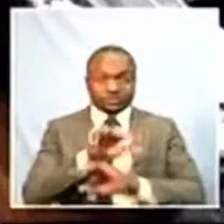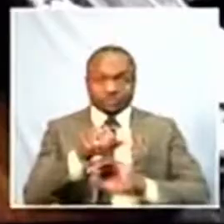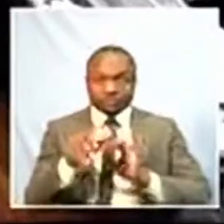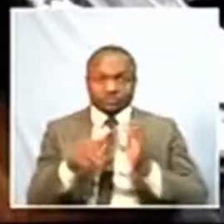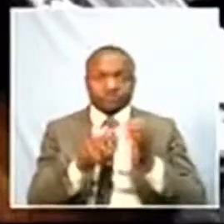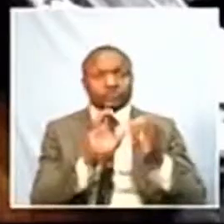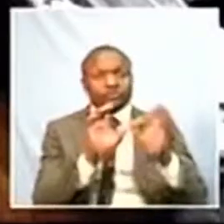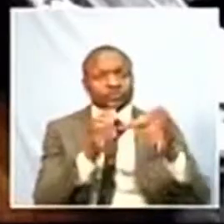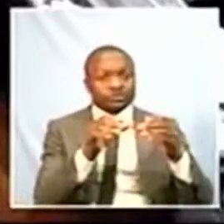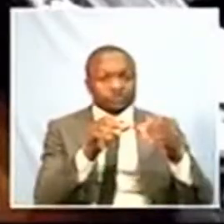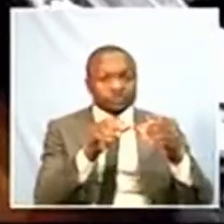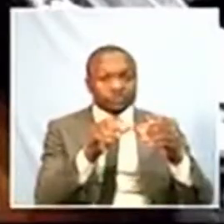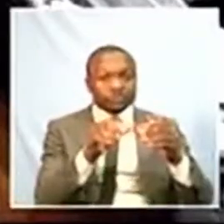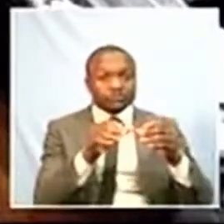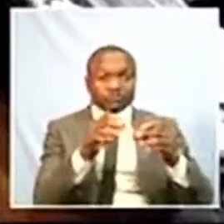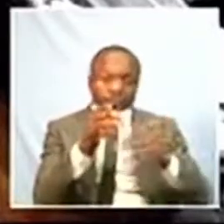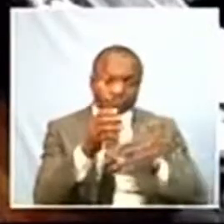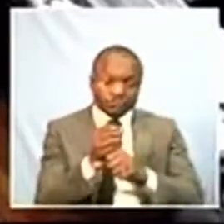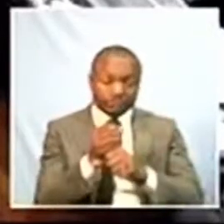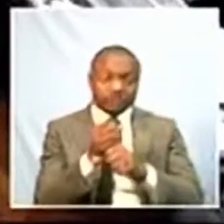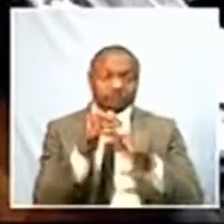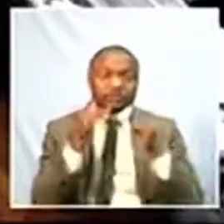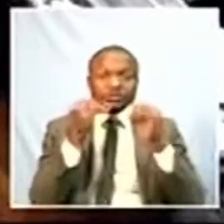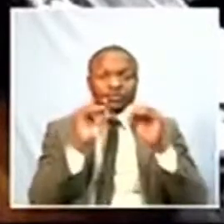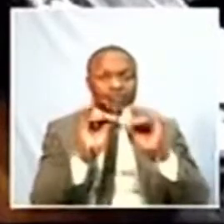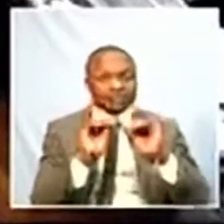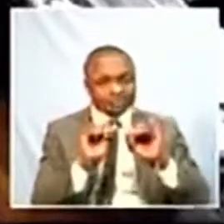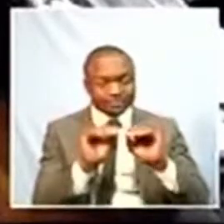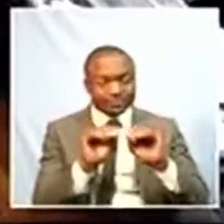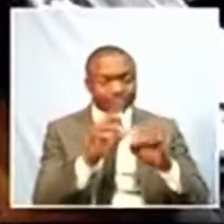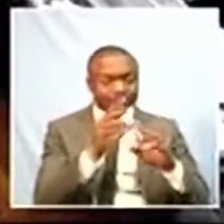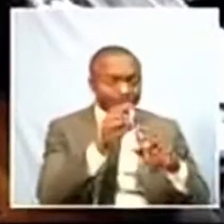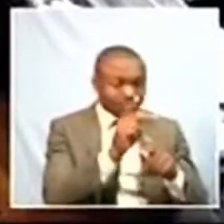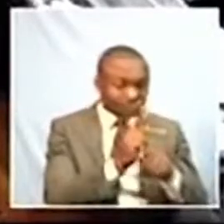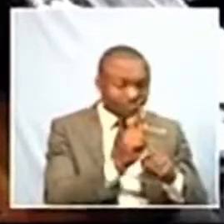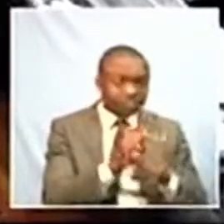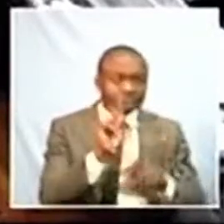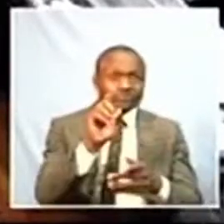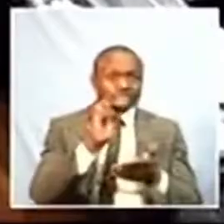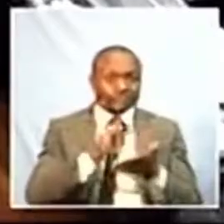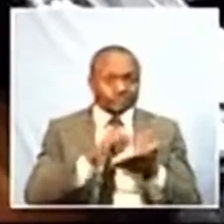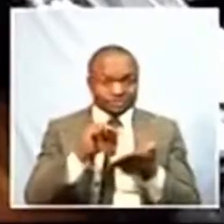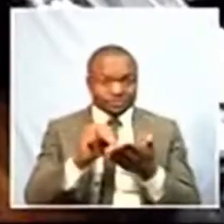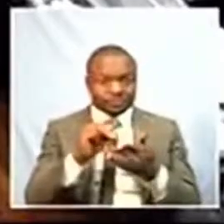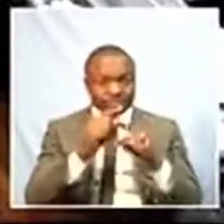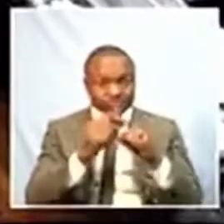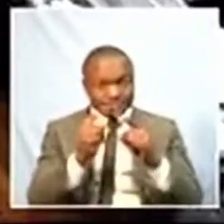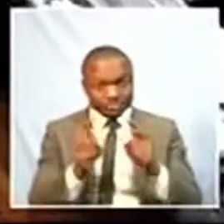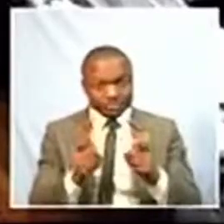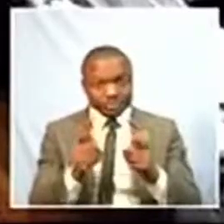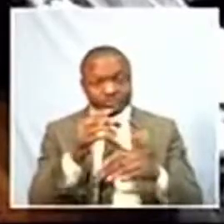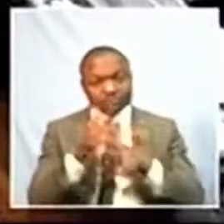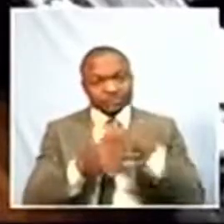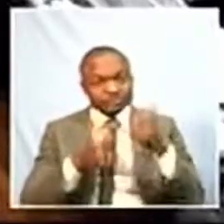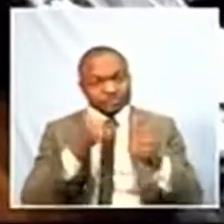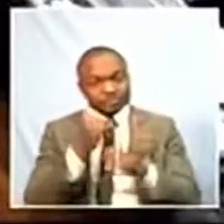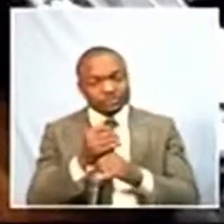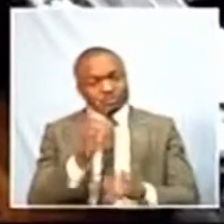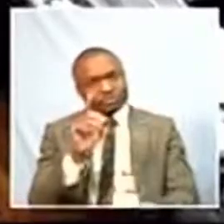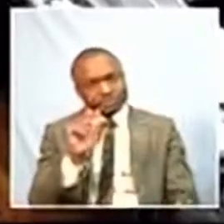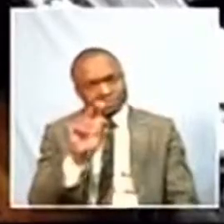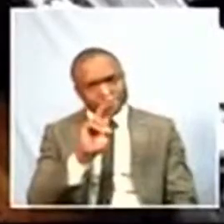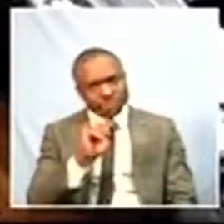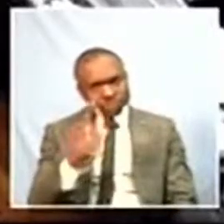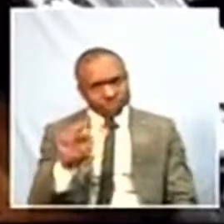reserve 1 million towards the RIA. But for the years that were proceeding from 2022,